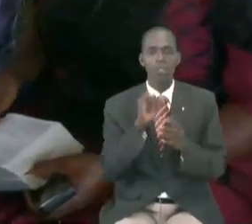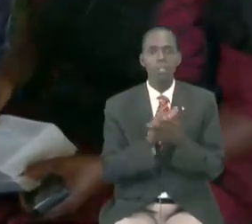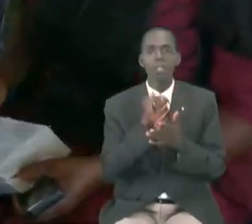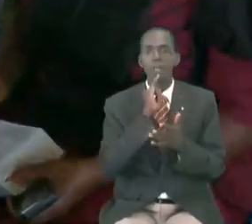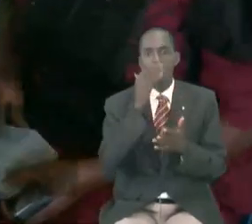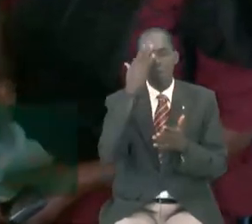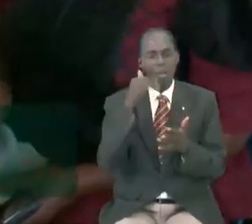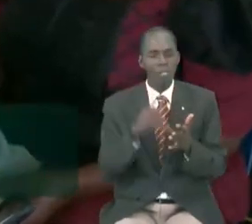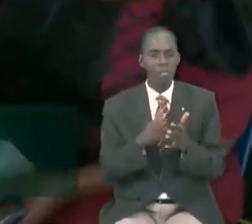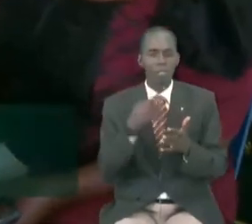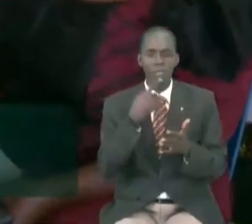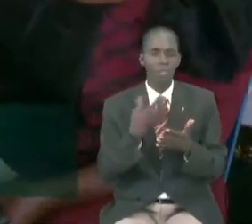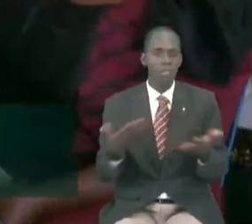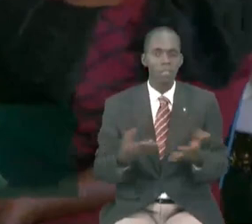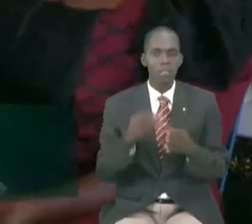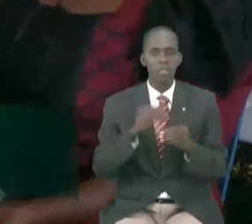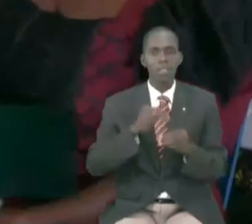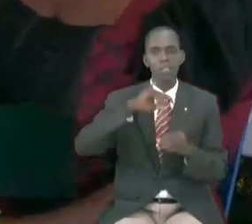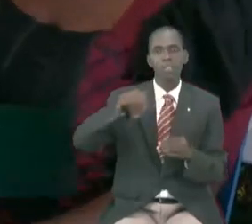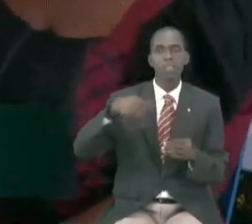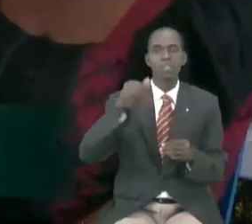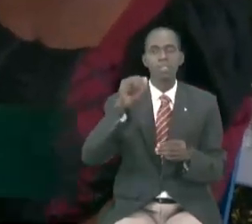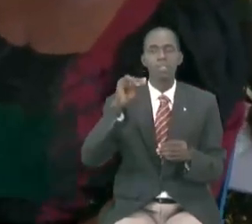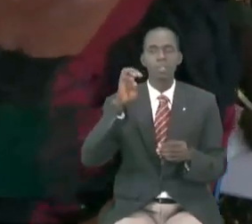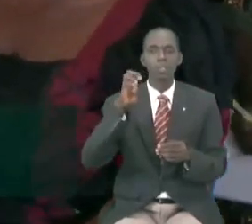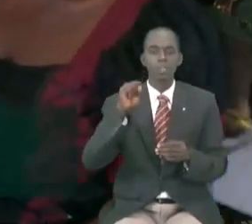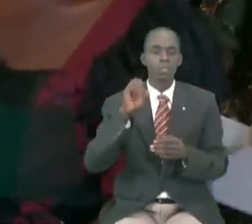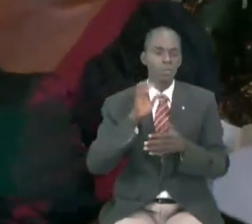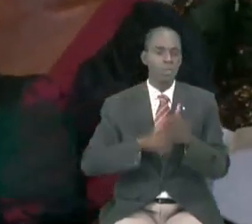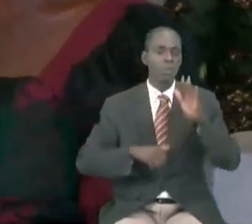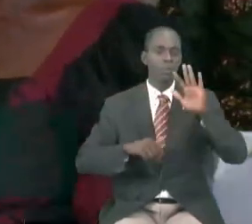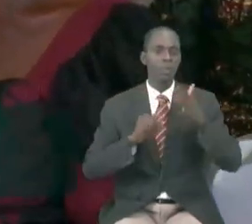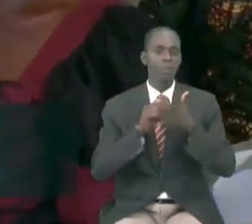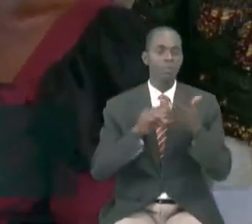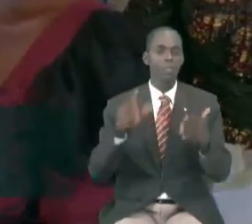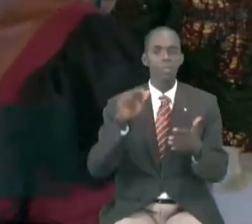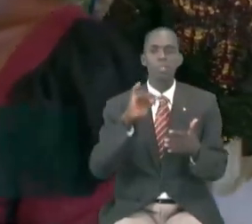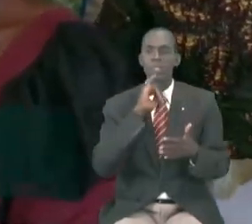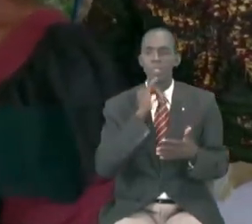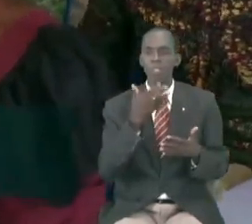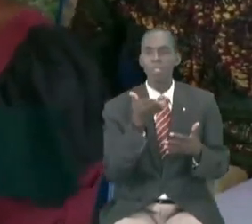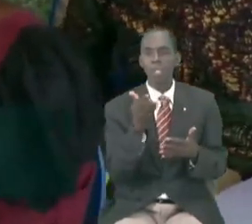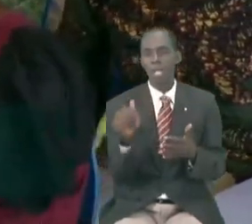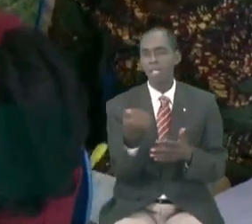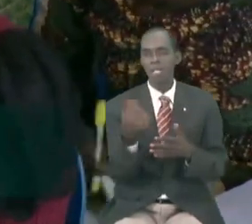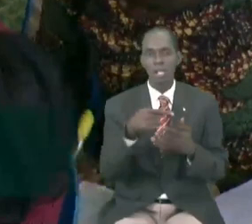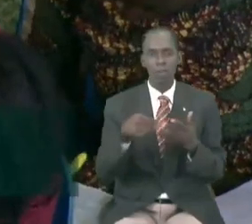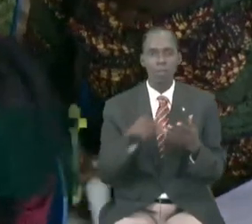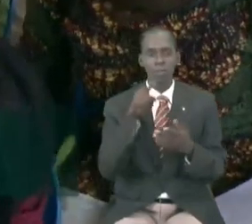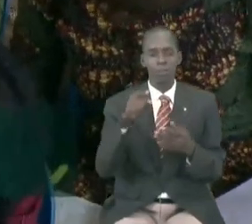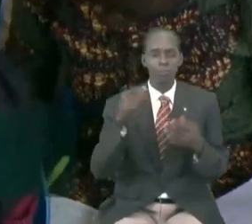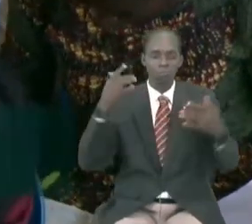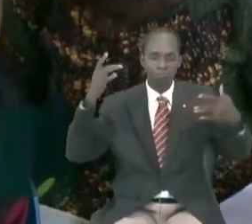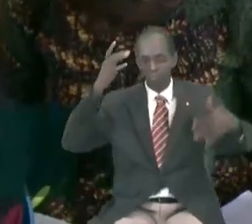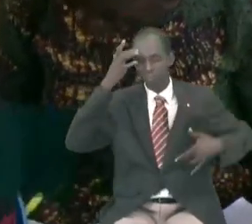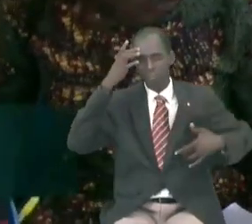afflicted? Let him pray. Is any of you afflicted? Let him pray. Is any merry?